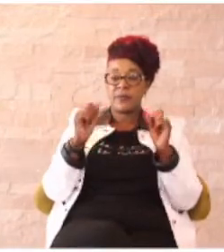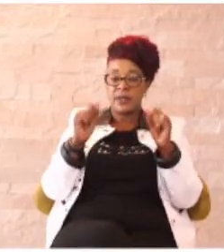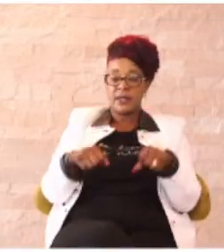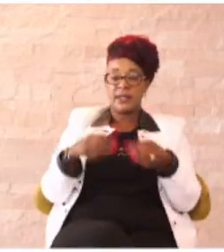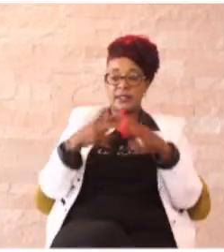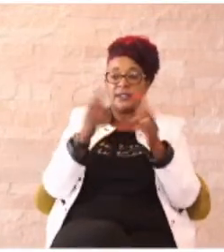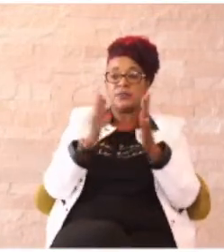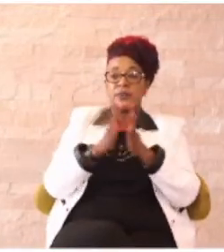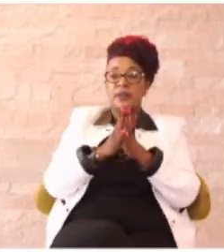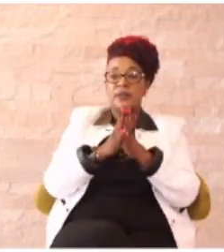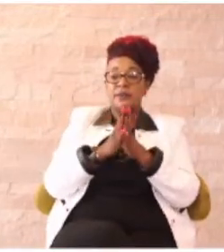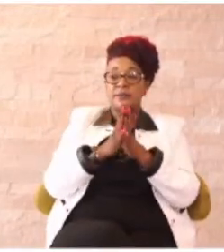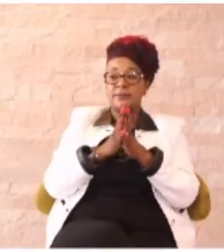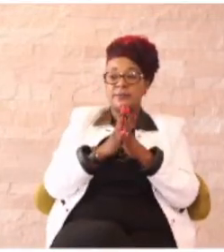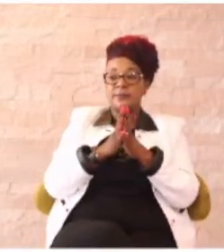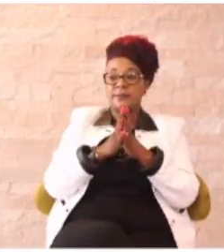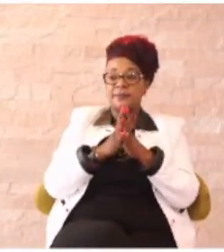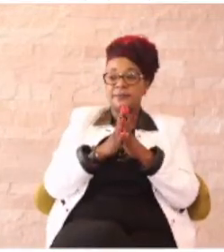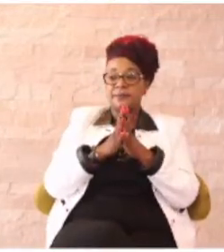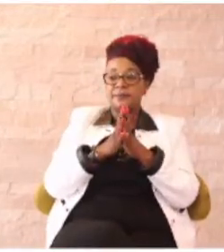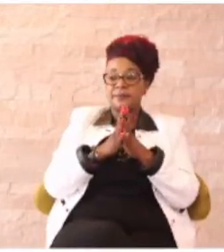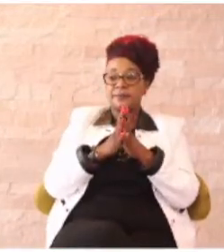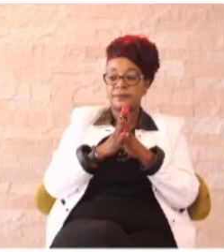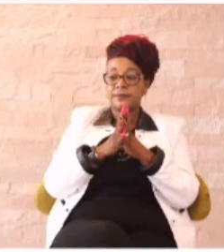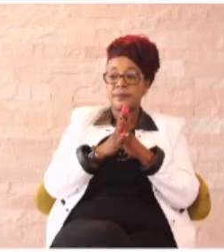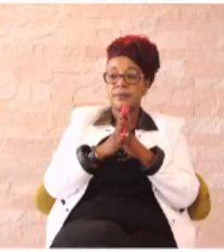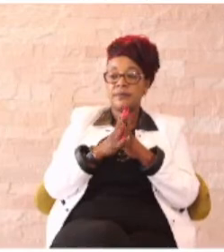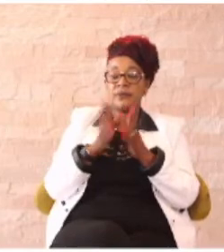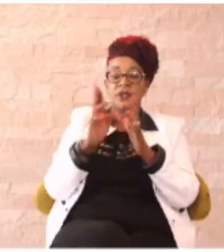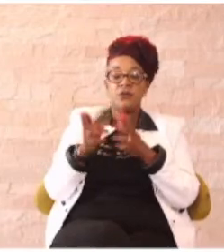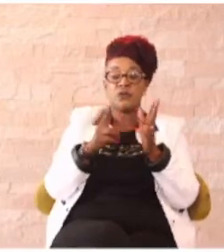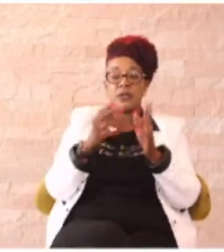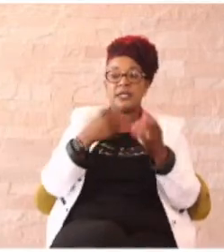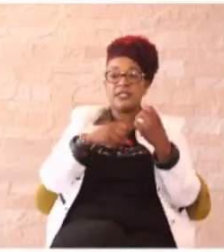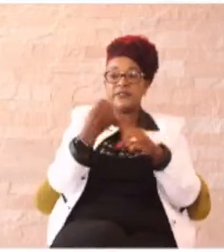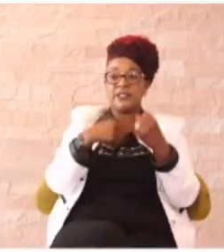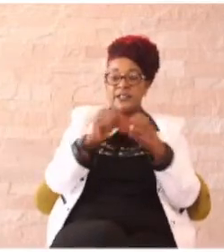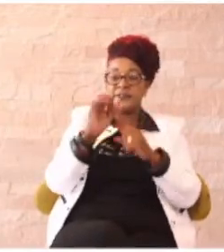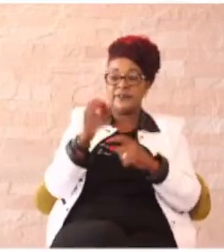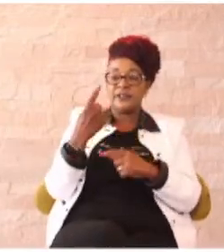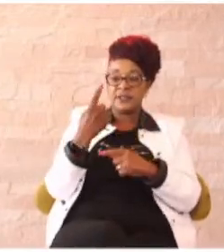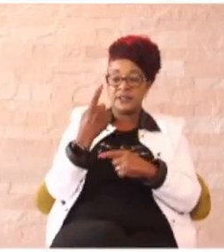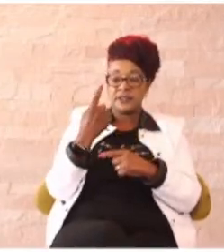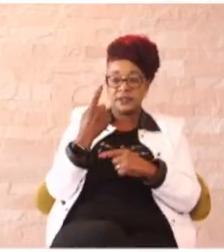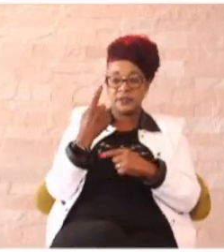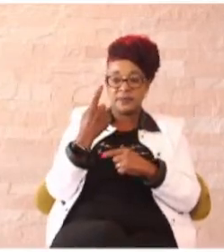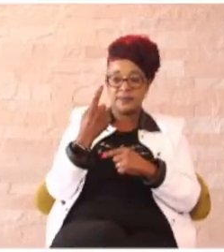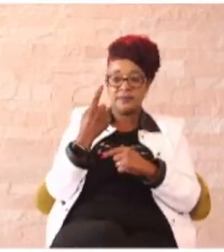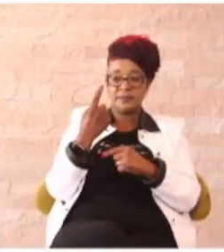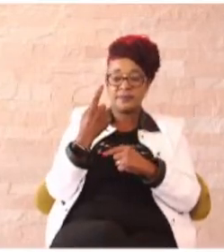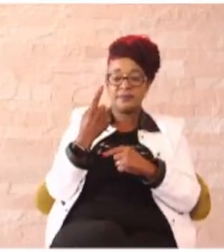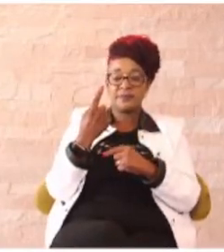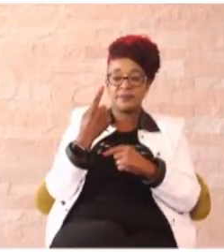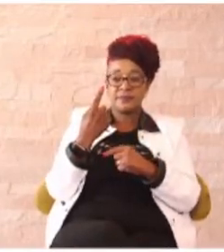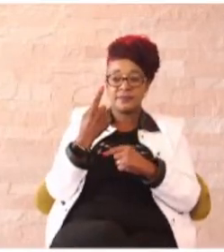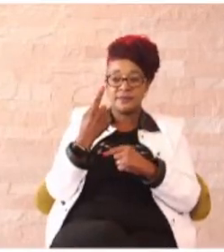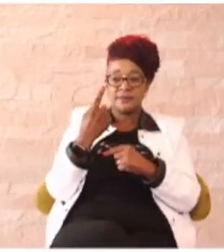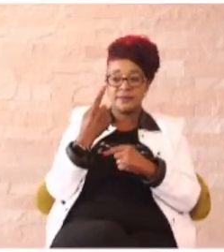with the usual activities. The first one at self-level